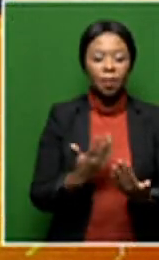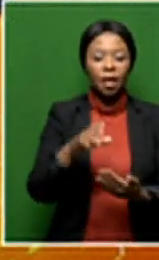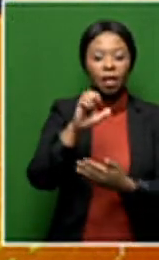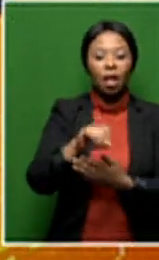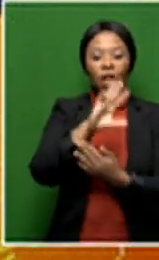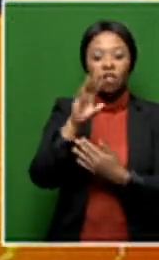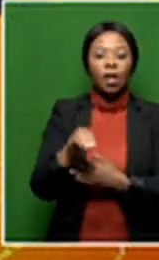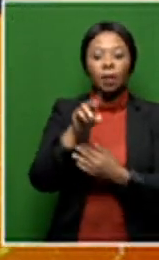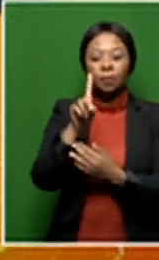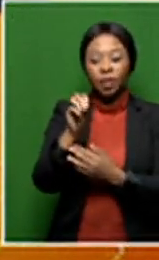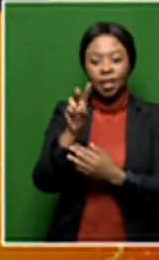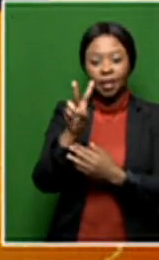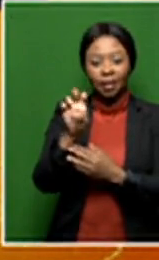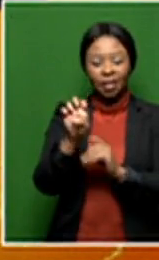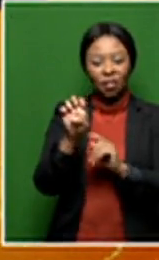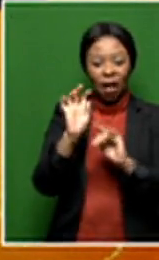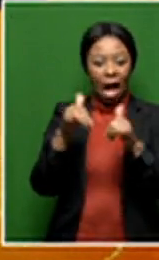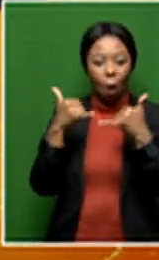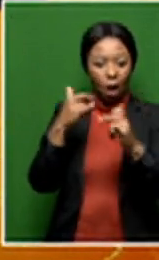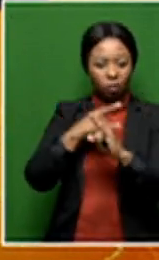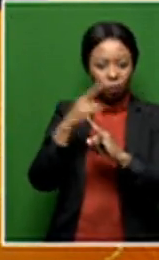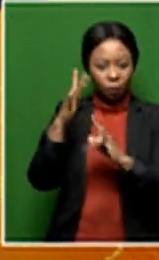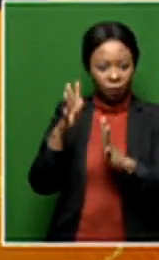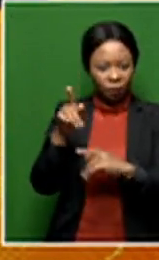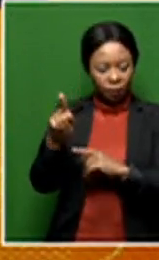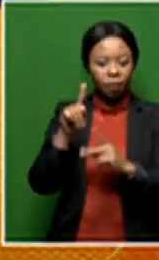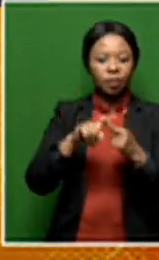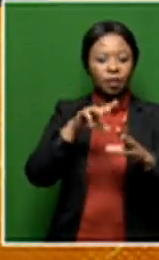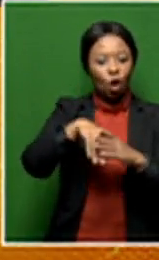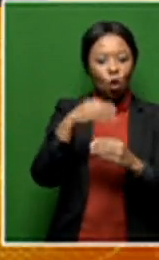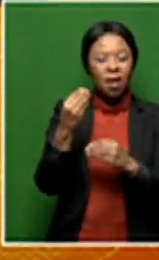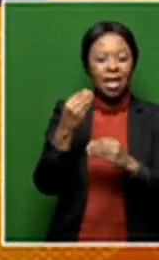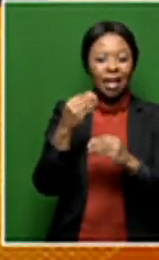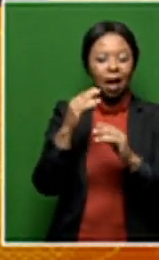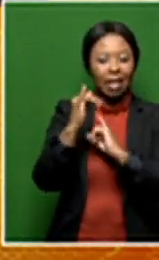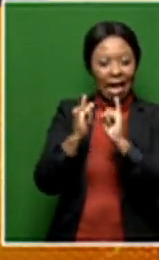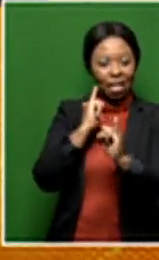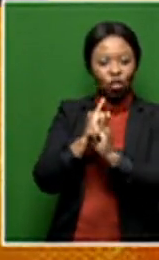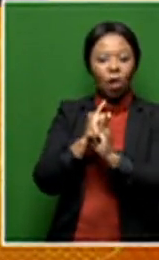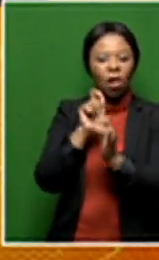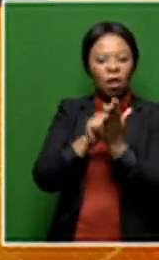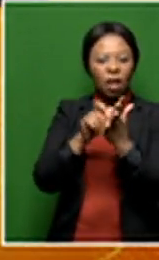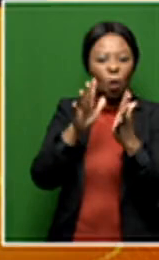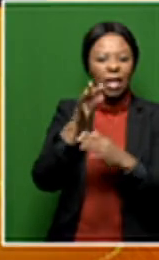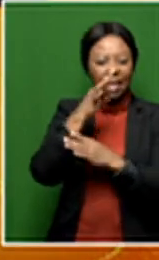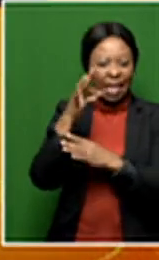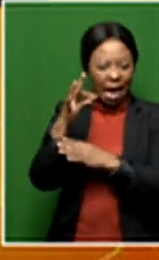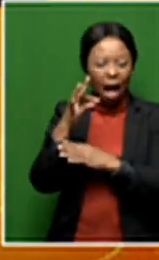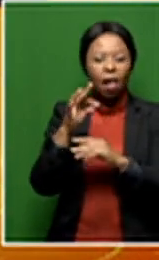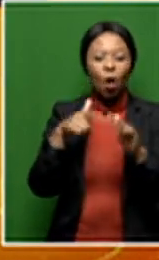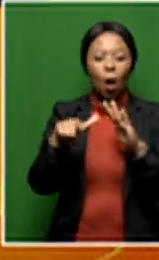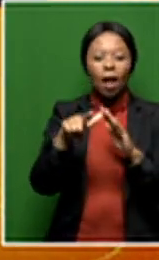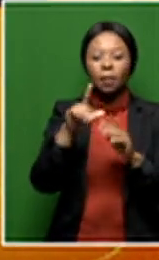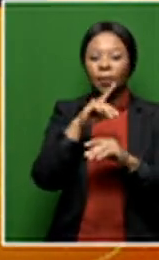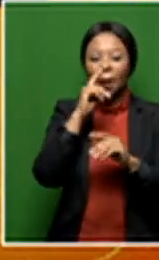South African Dove Award winner and Grammy-nominated singer and songwriter Neville D has teamed up with local well-known gospel singers Brian